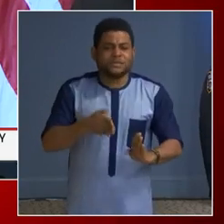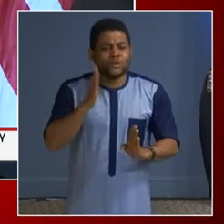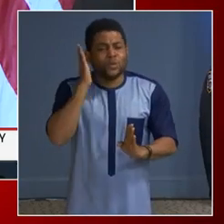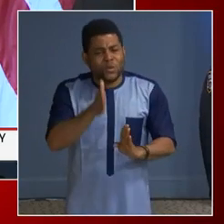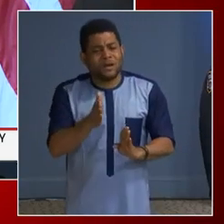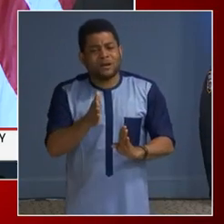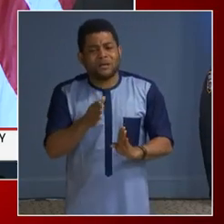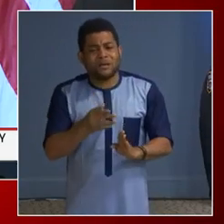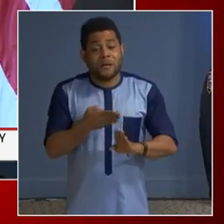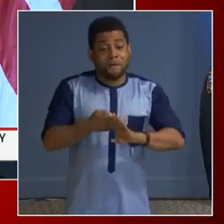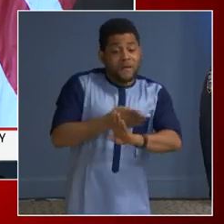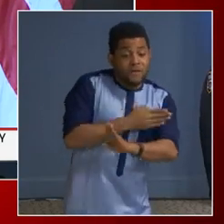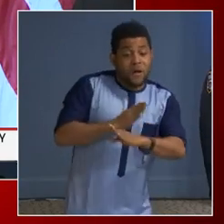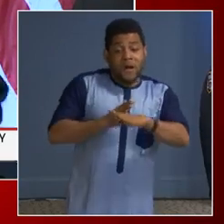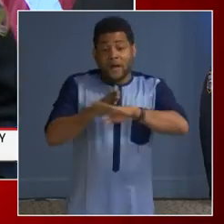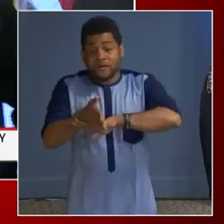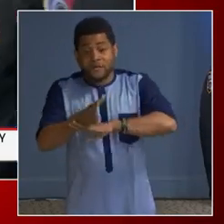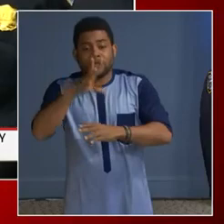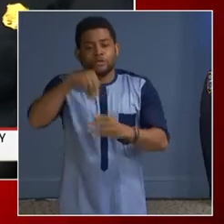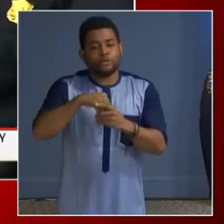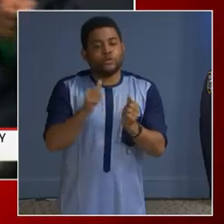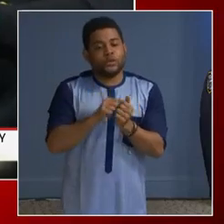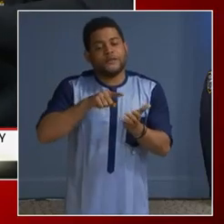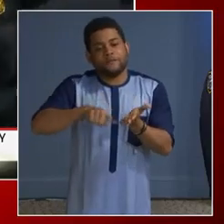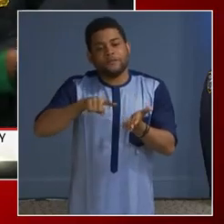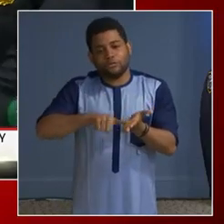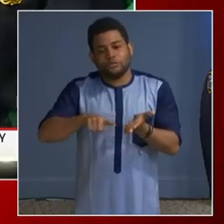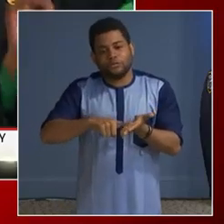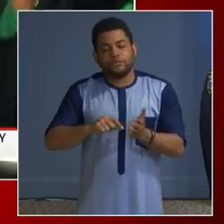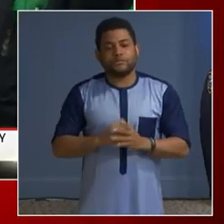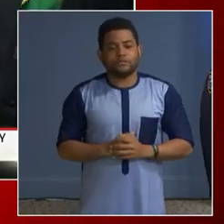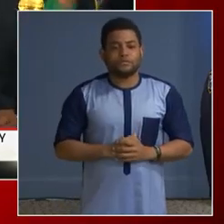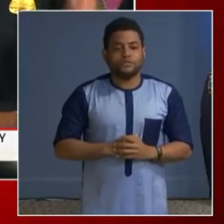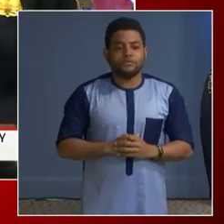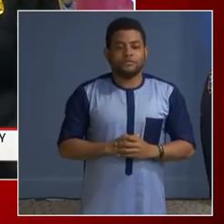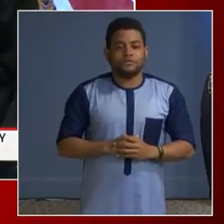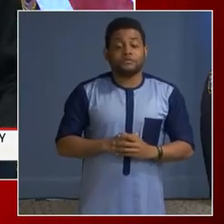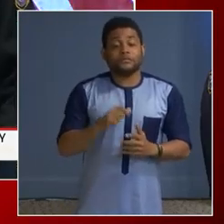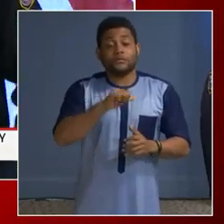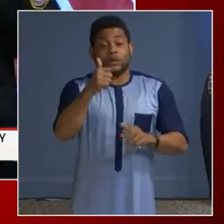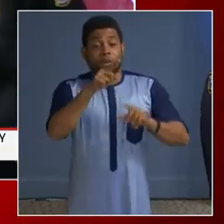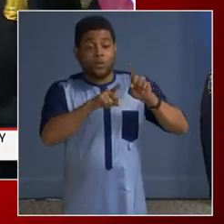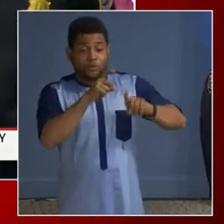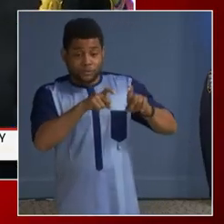shootings. All of that is part of the investigation. Yes. For Mayor Adams,